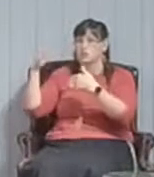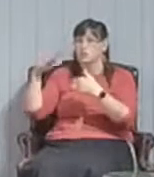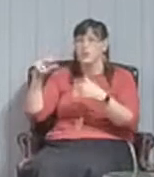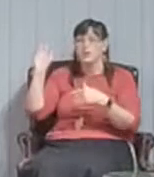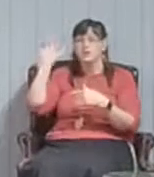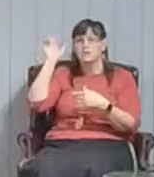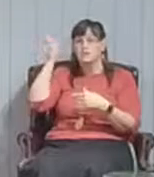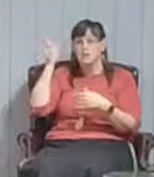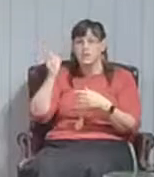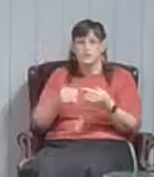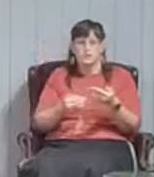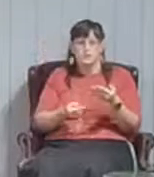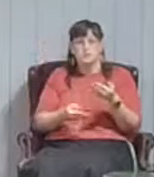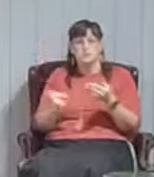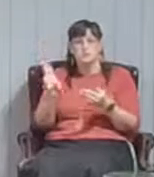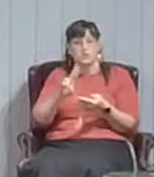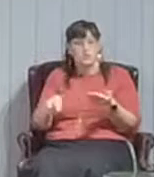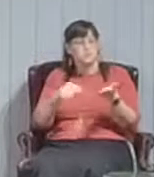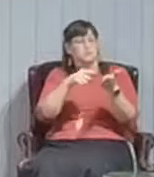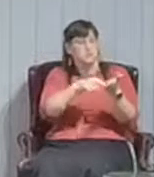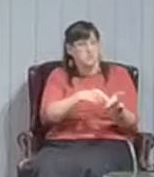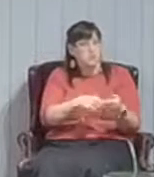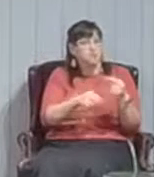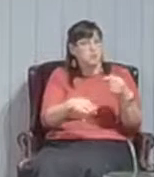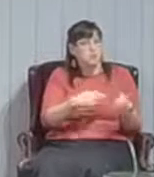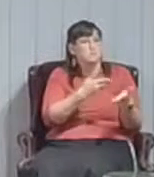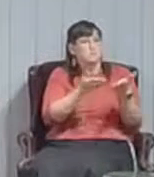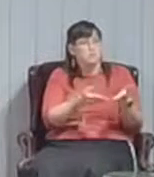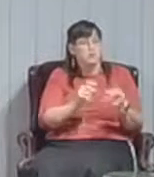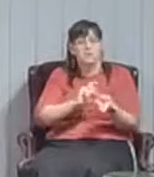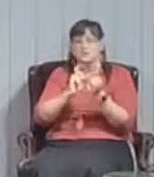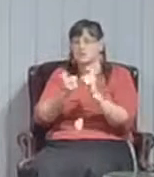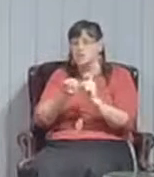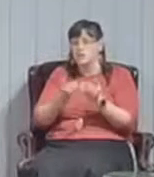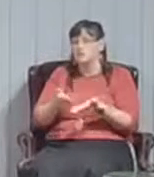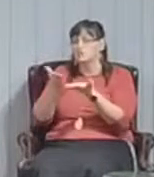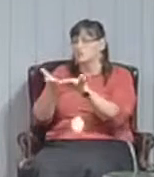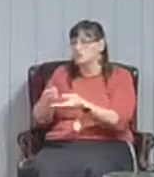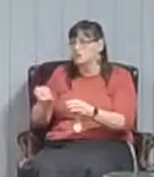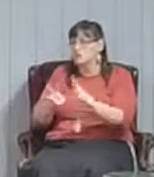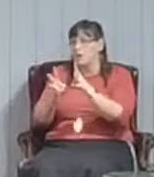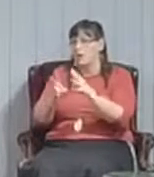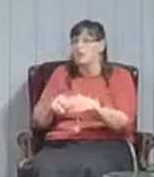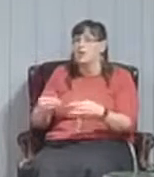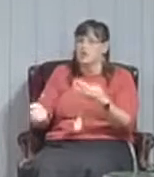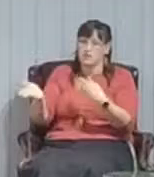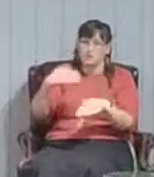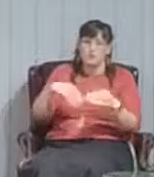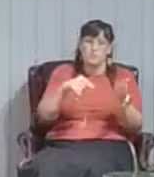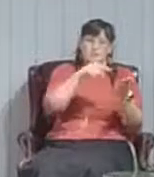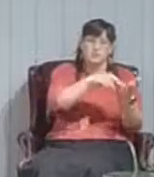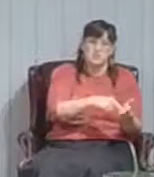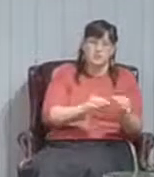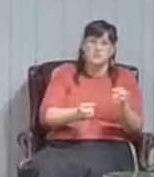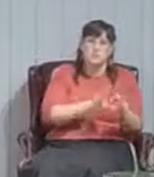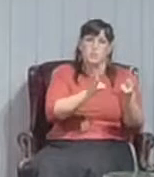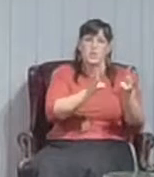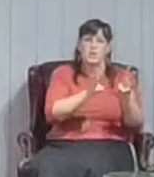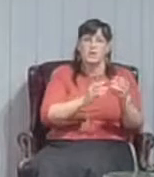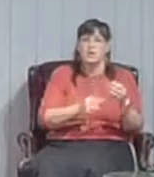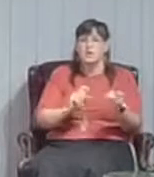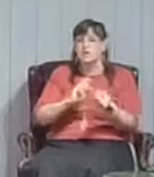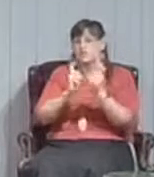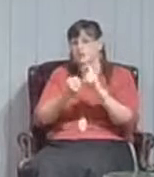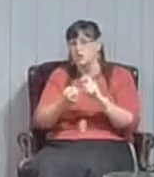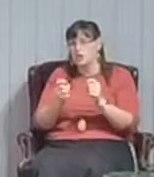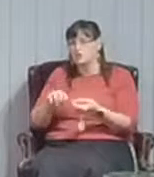up a little bit, and he'll use one tactic for a time, then he'll switch to another tactic for a time, and then he'll come back to the first tactic for a time, then he'll mix it up and go